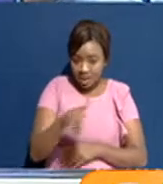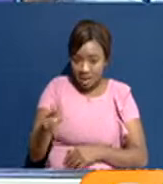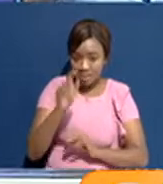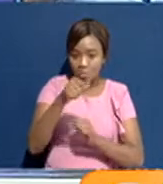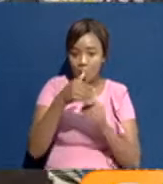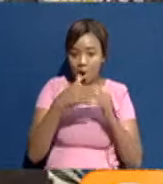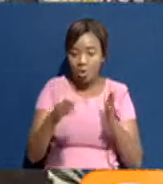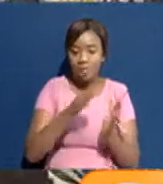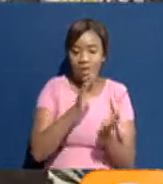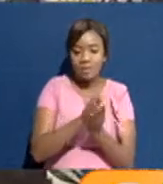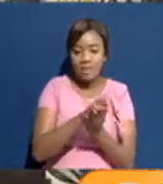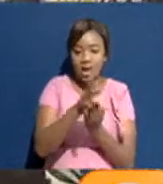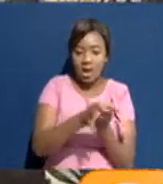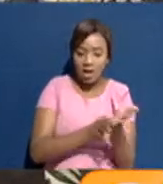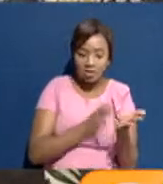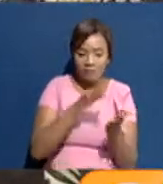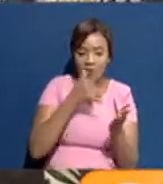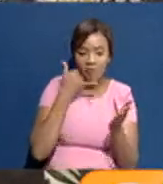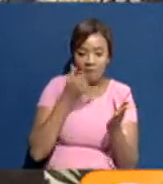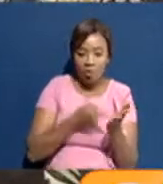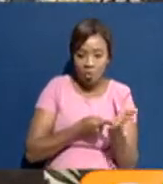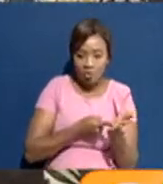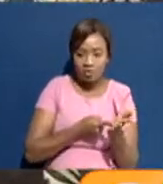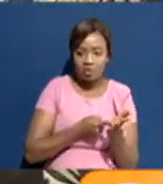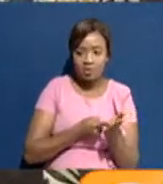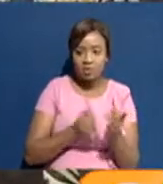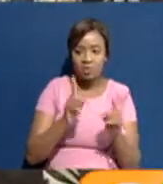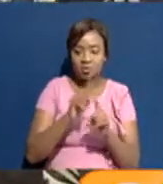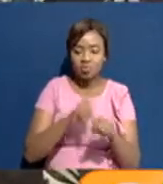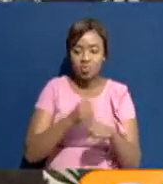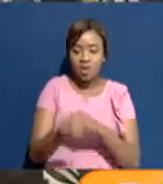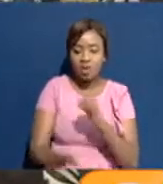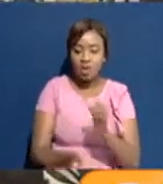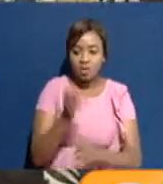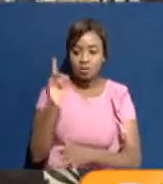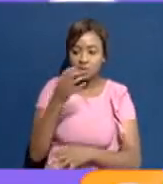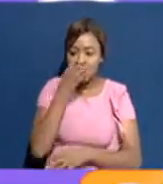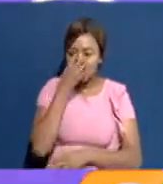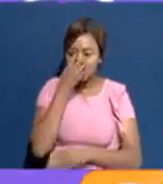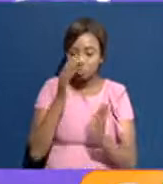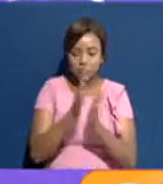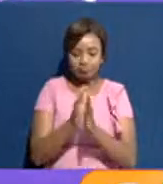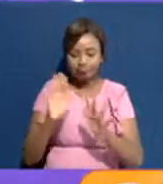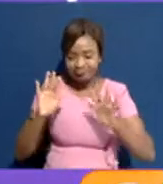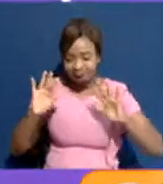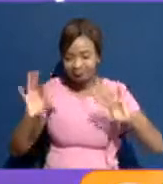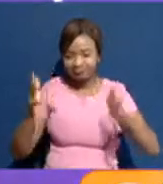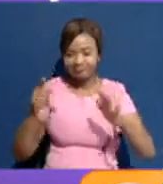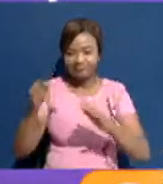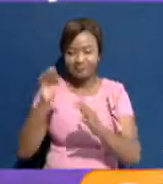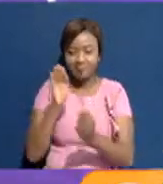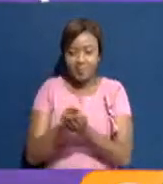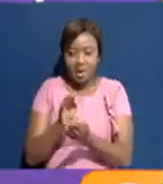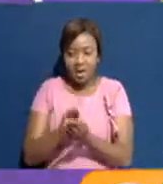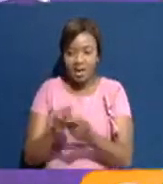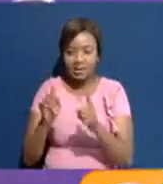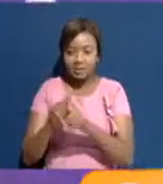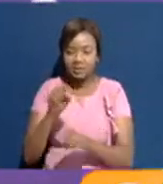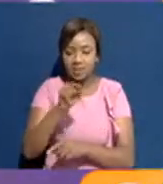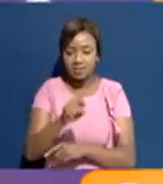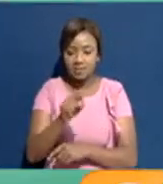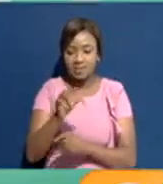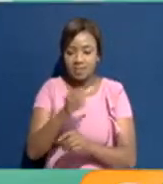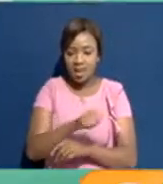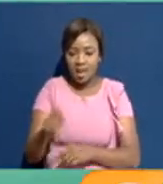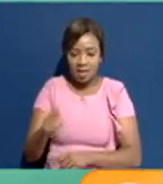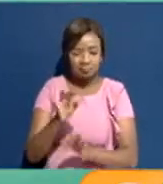bank account via their mobile phone. Speaking during the launch, President William Ruto lauded Ecobank Kenya and Fingo Africa on the rollout of the